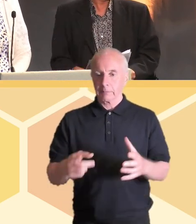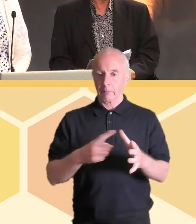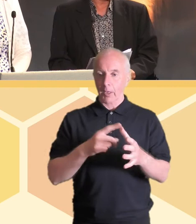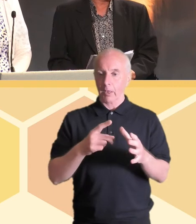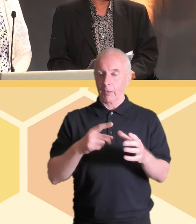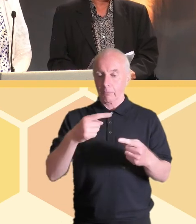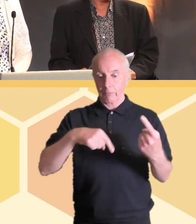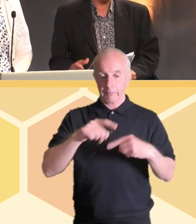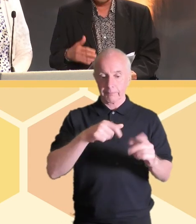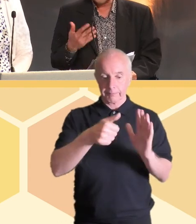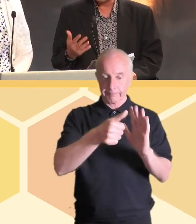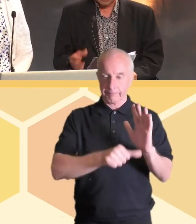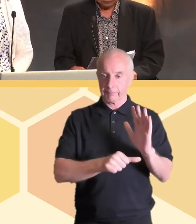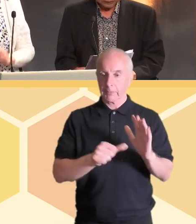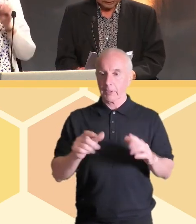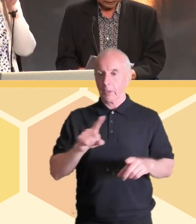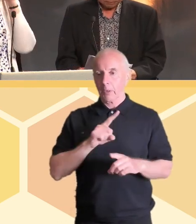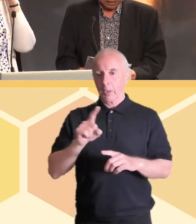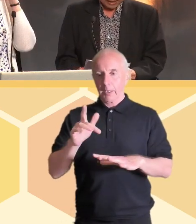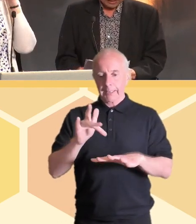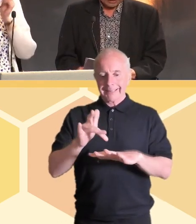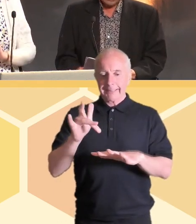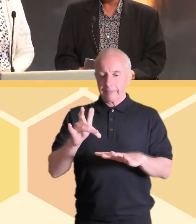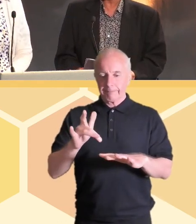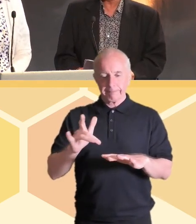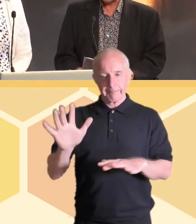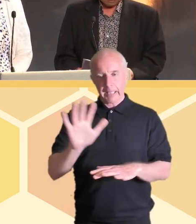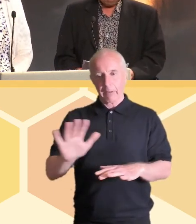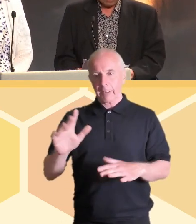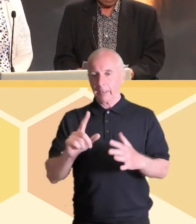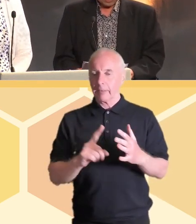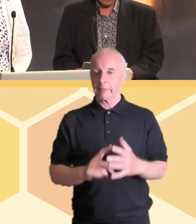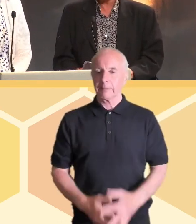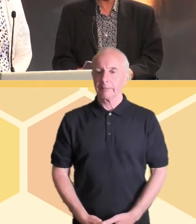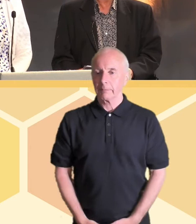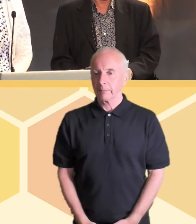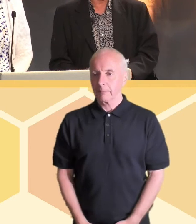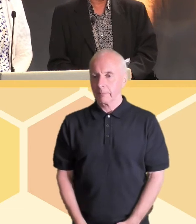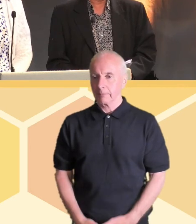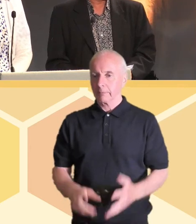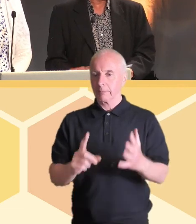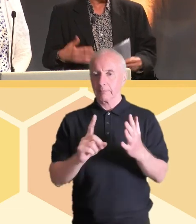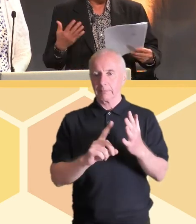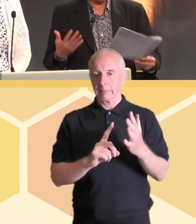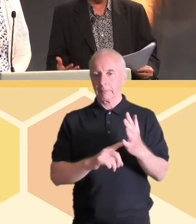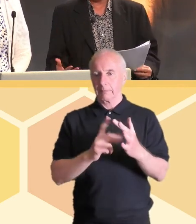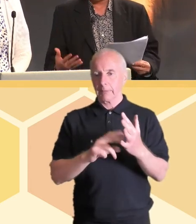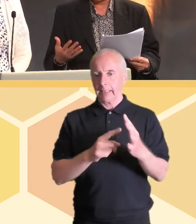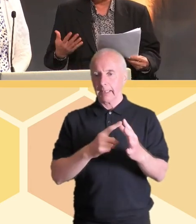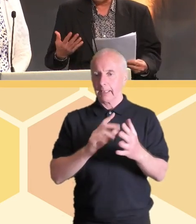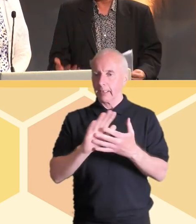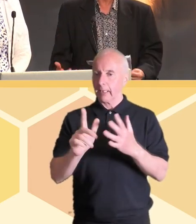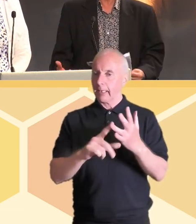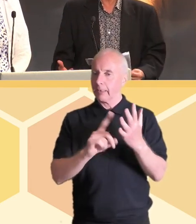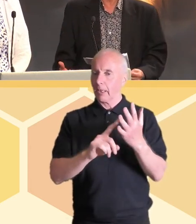pseudonames because they're working in sensitive countries. Lena and Holly, mission workers